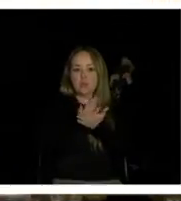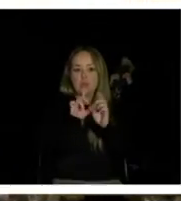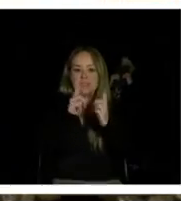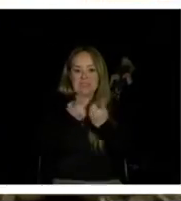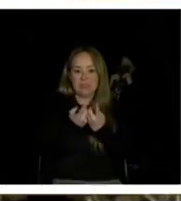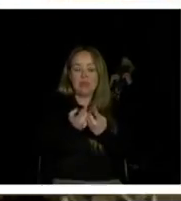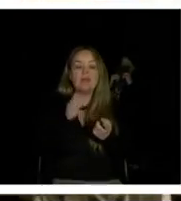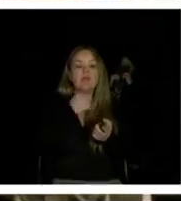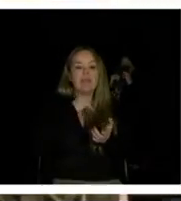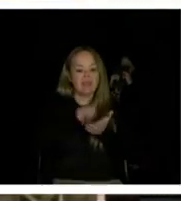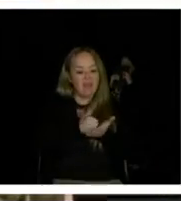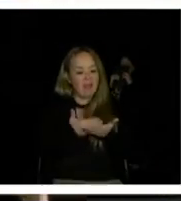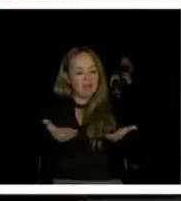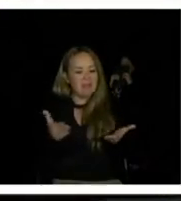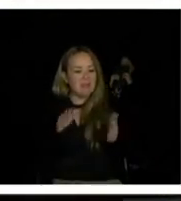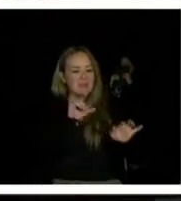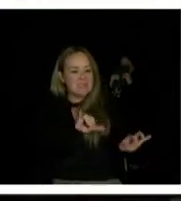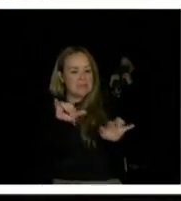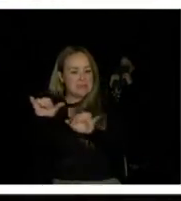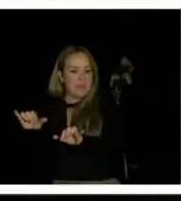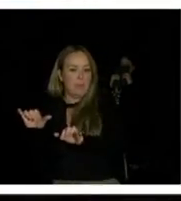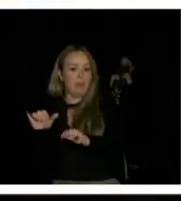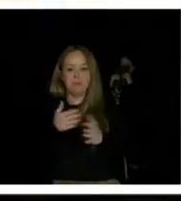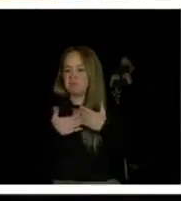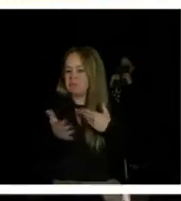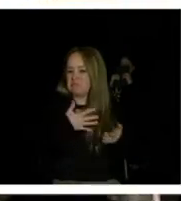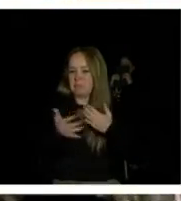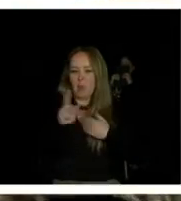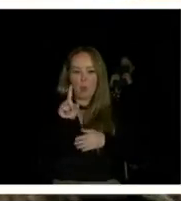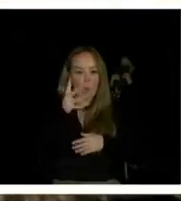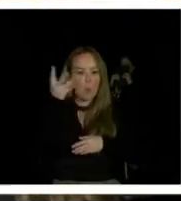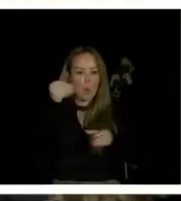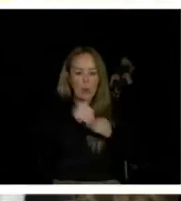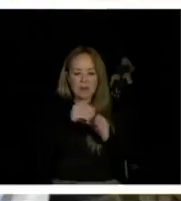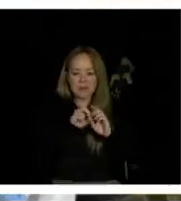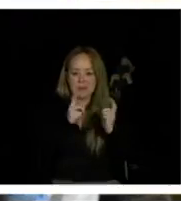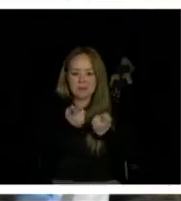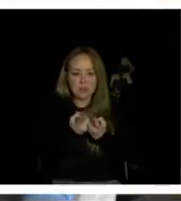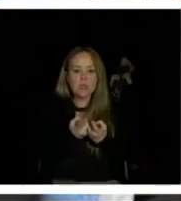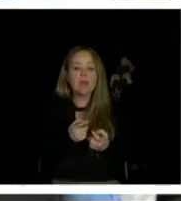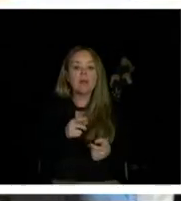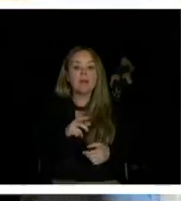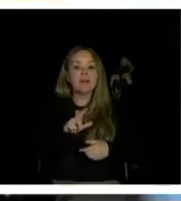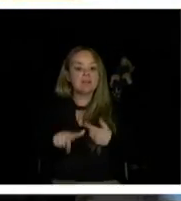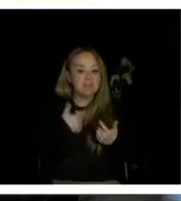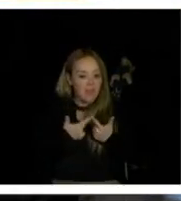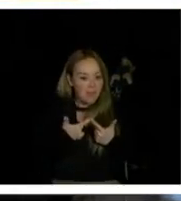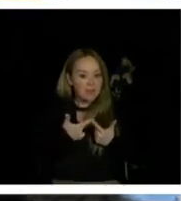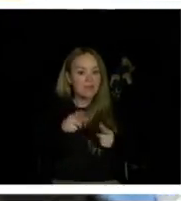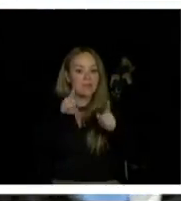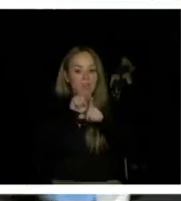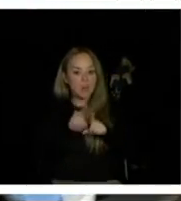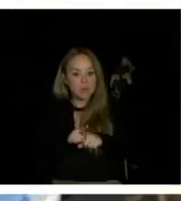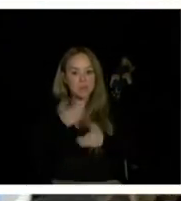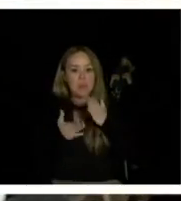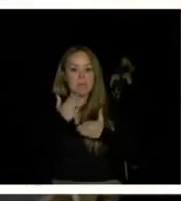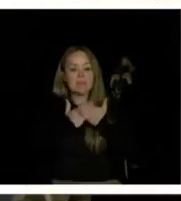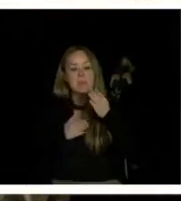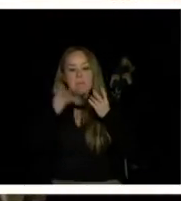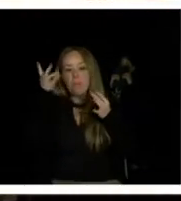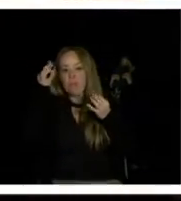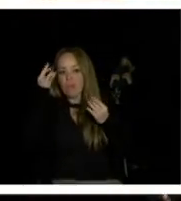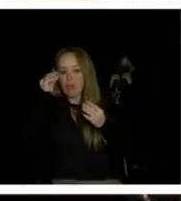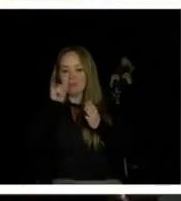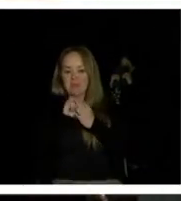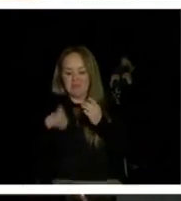themes that seem to be similar no matter where you go in the district. And then there may be some thoughts that are